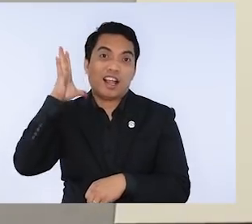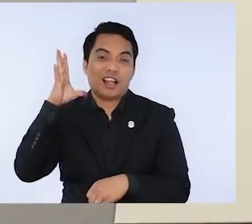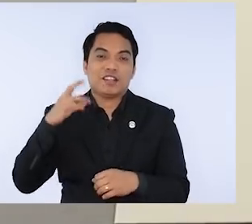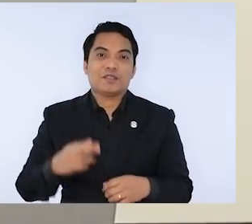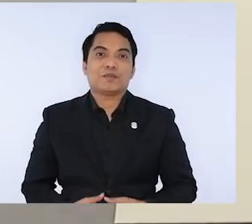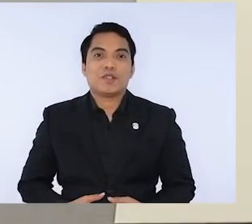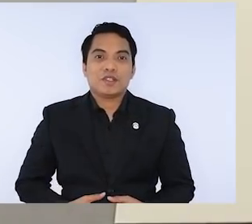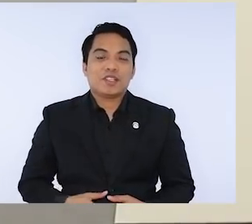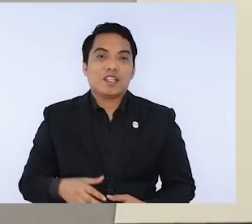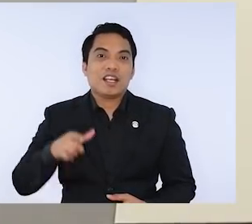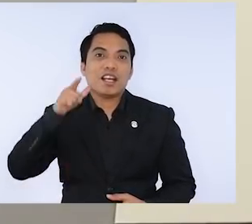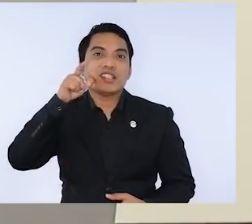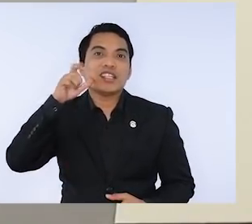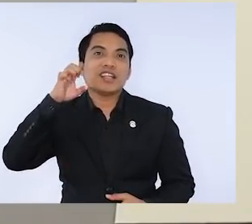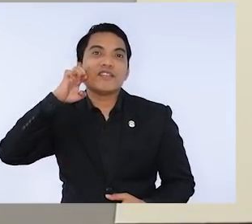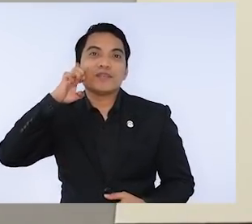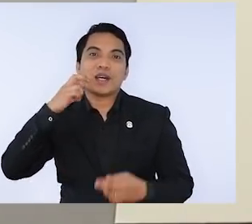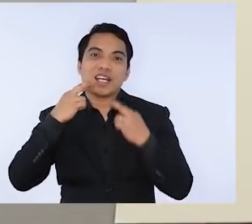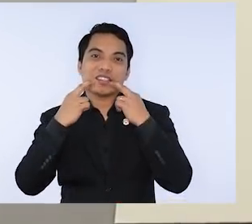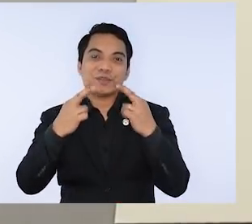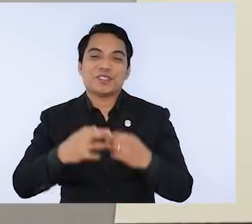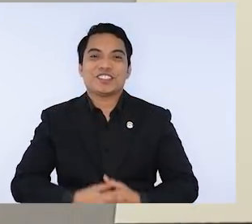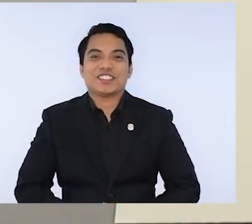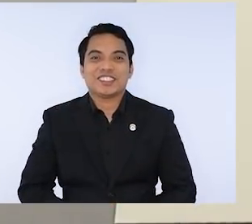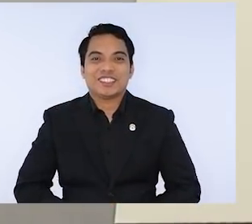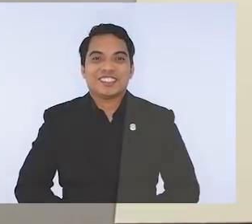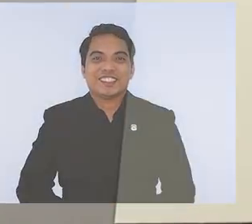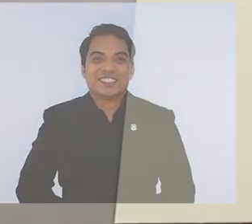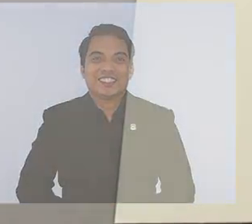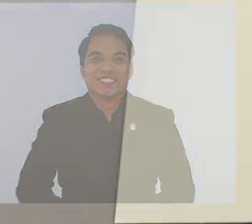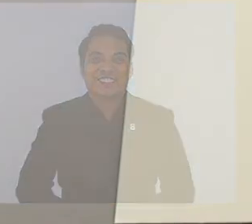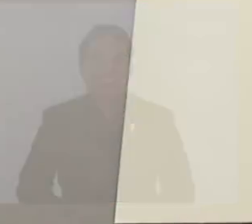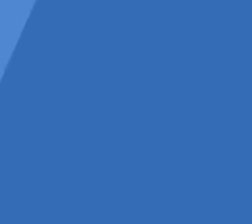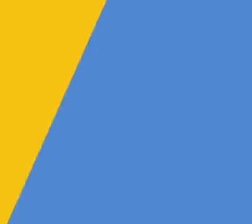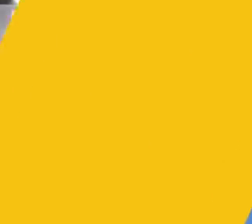Here, Sister Leslie Evangelista for further details.